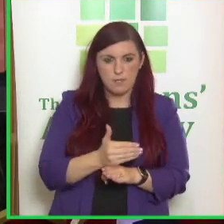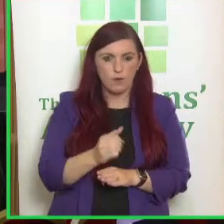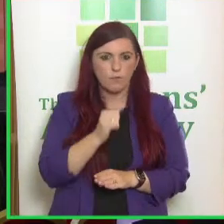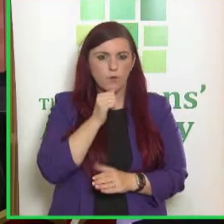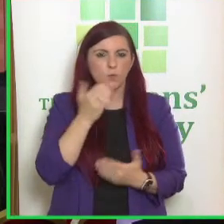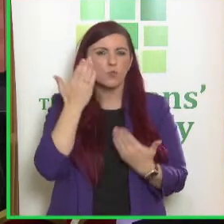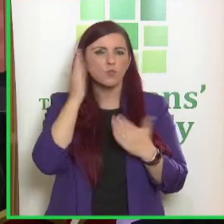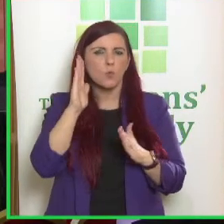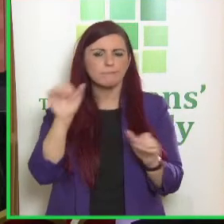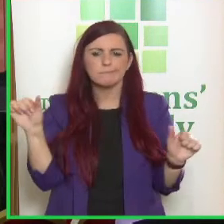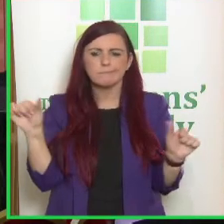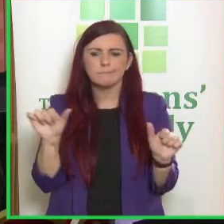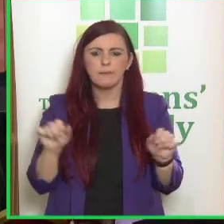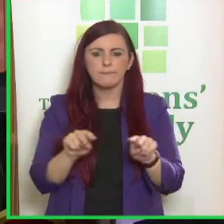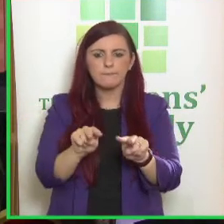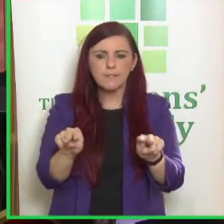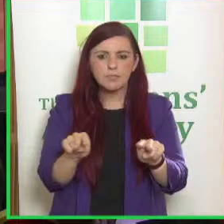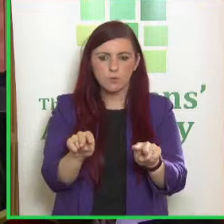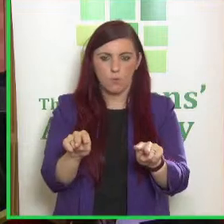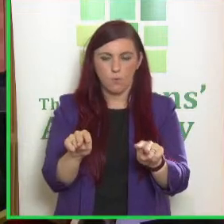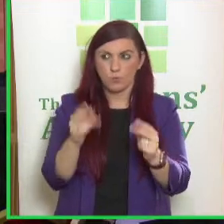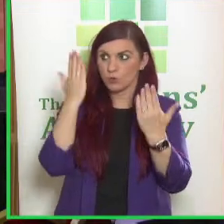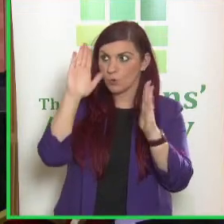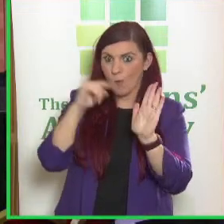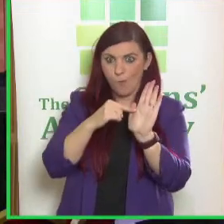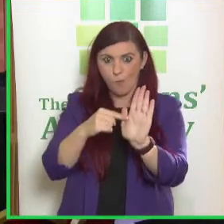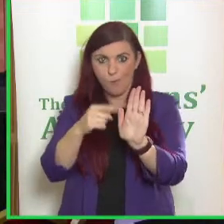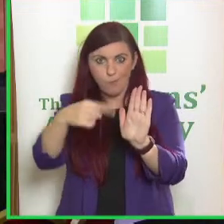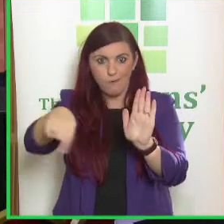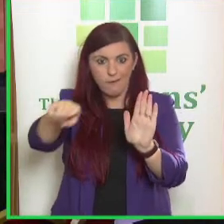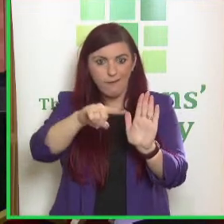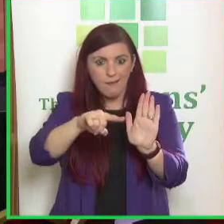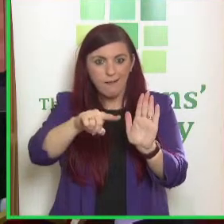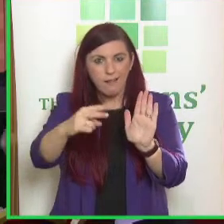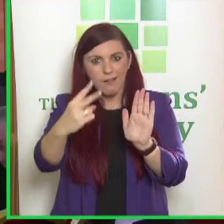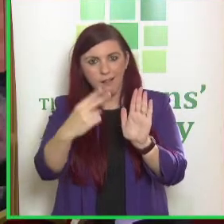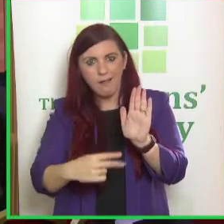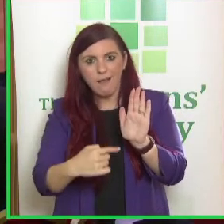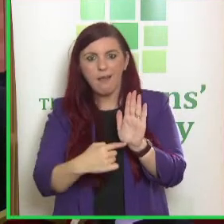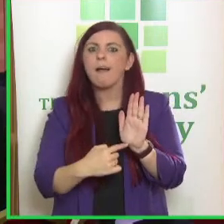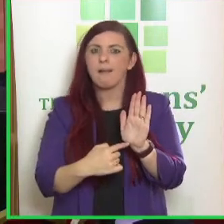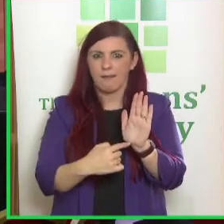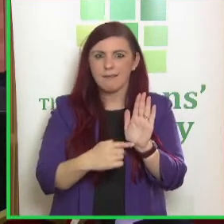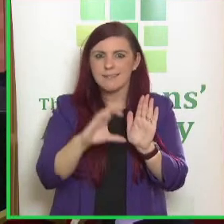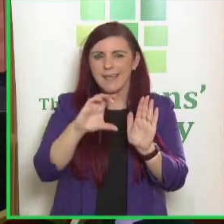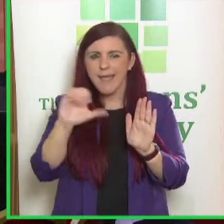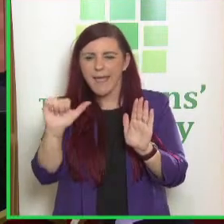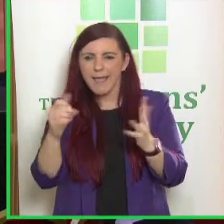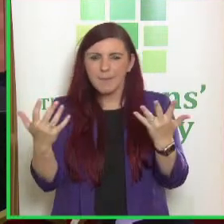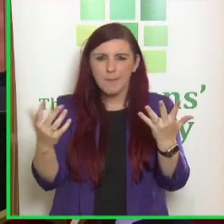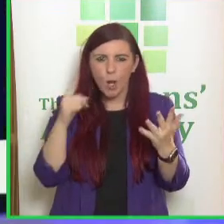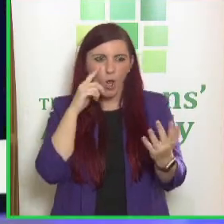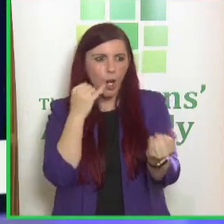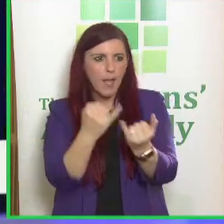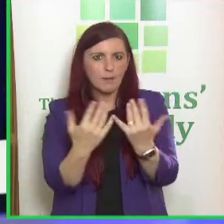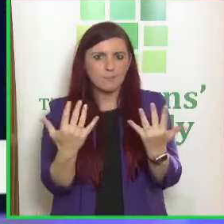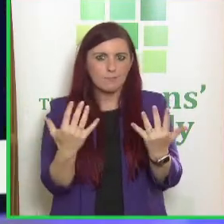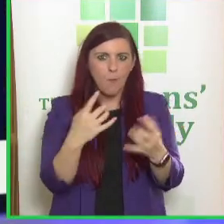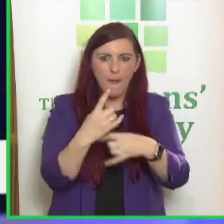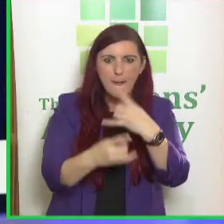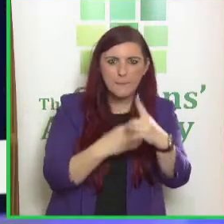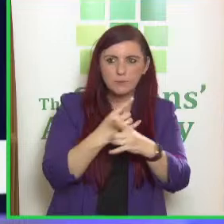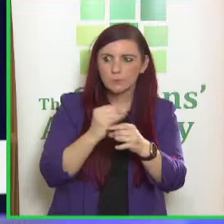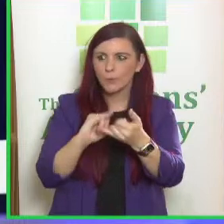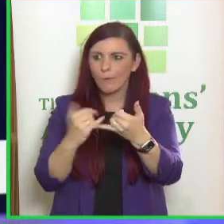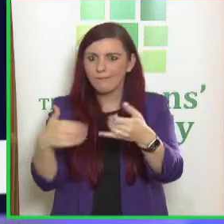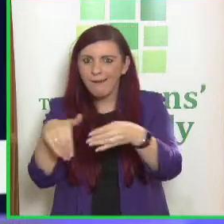a short video which will give you a sense of the Citizens' Assembly, what it was like, who was involved